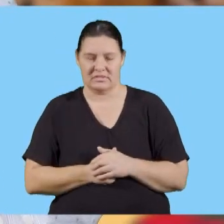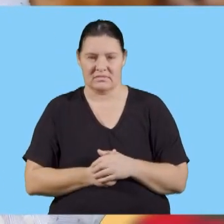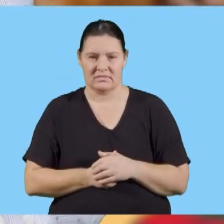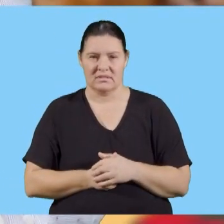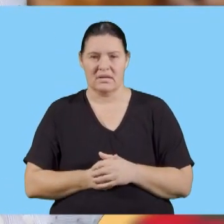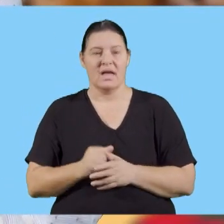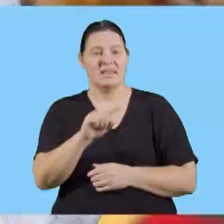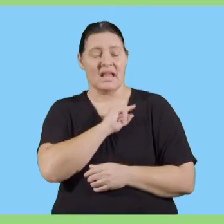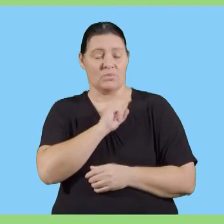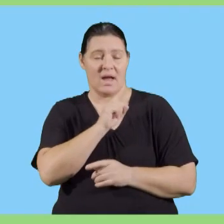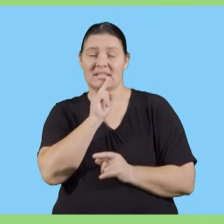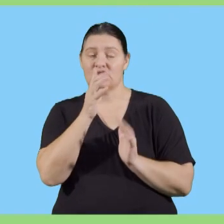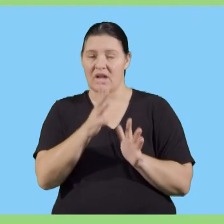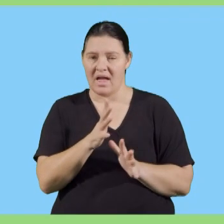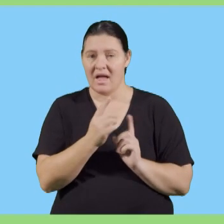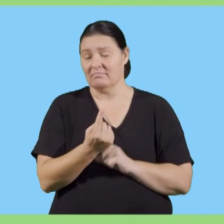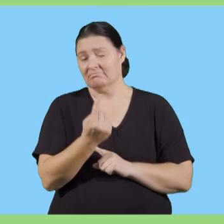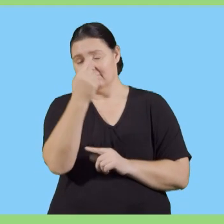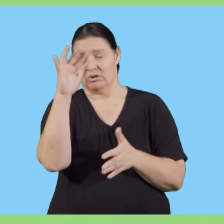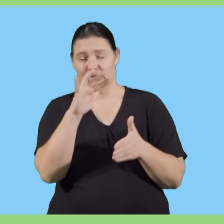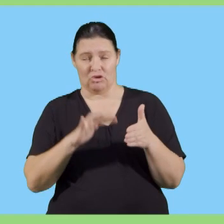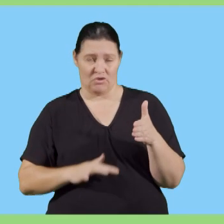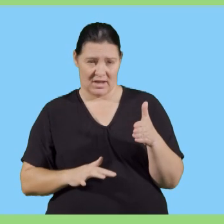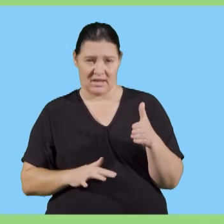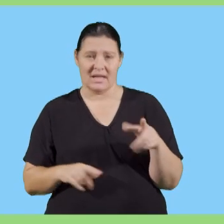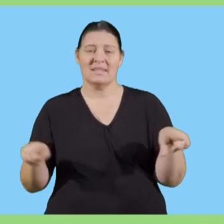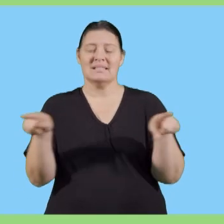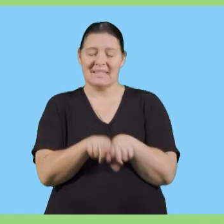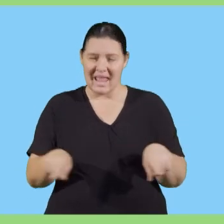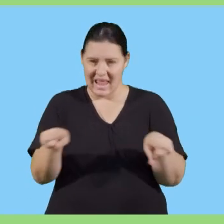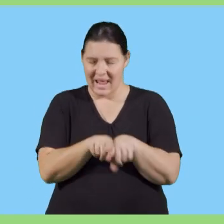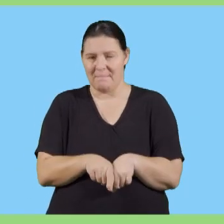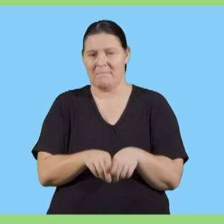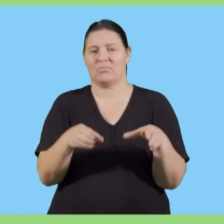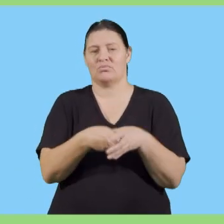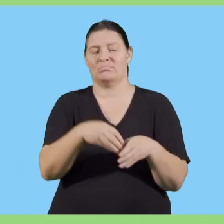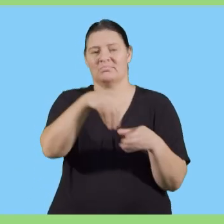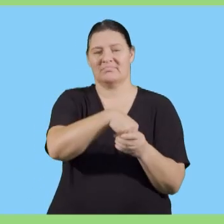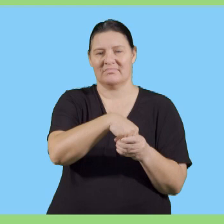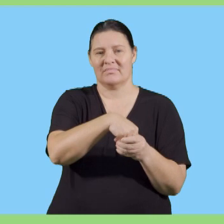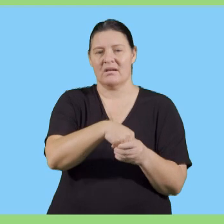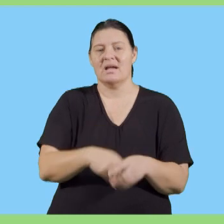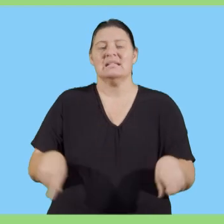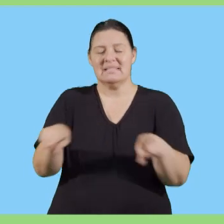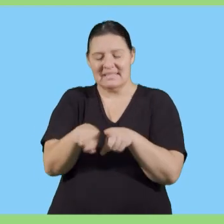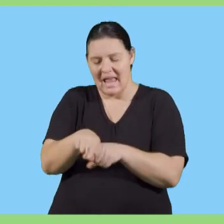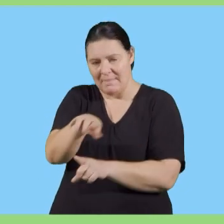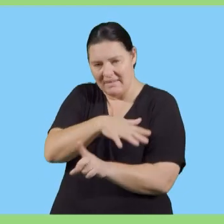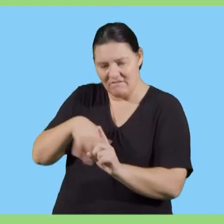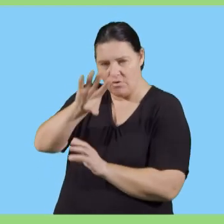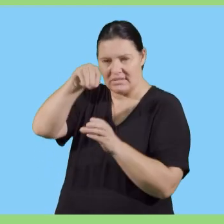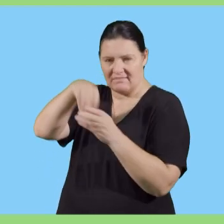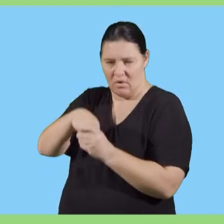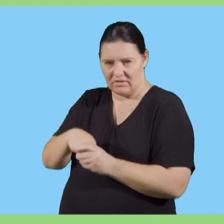population. Therefore, the teachers in the above scenario are the same species, they are occupying the same